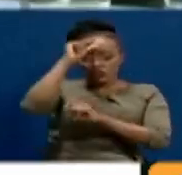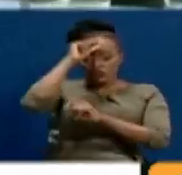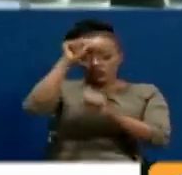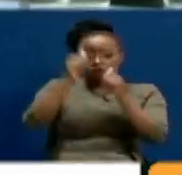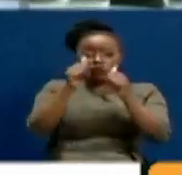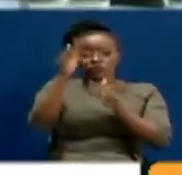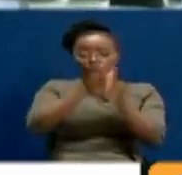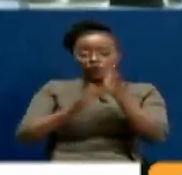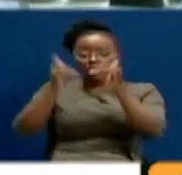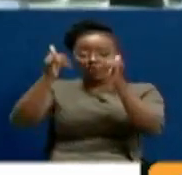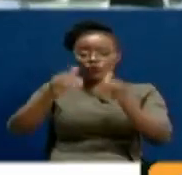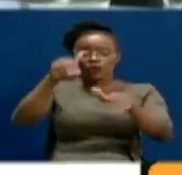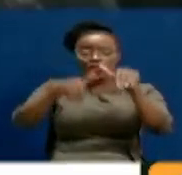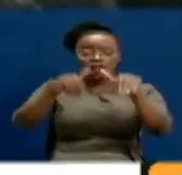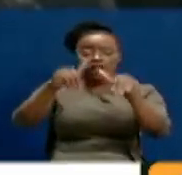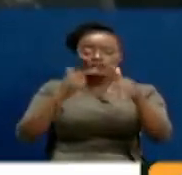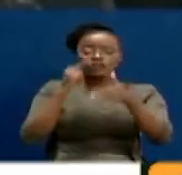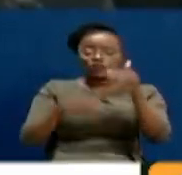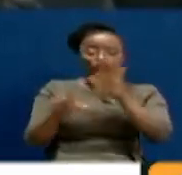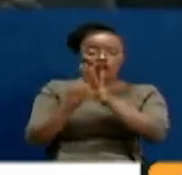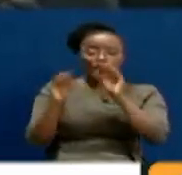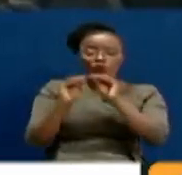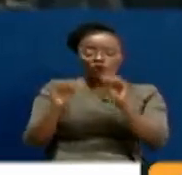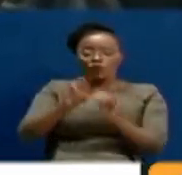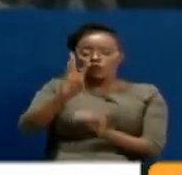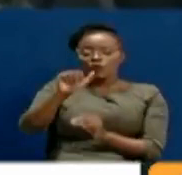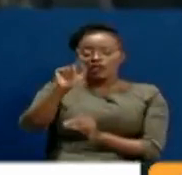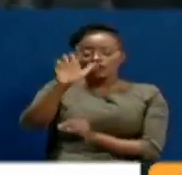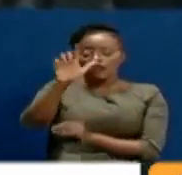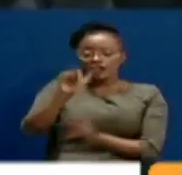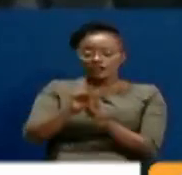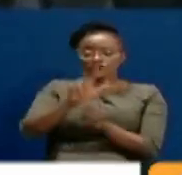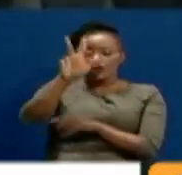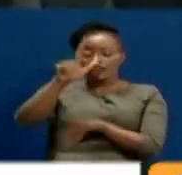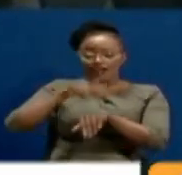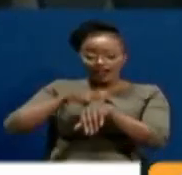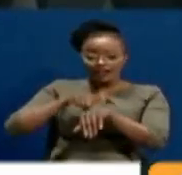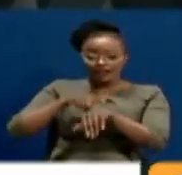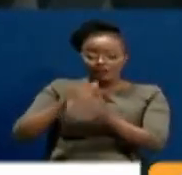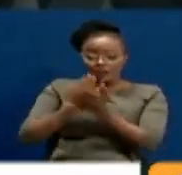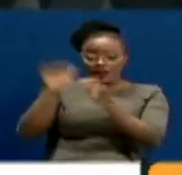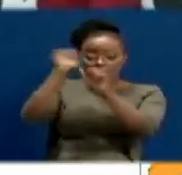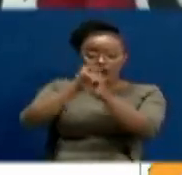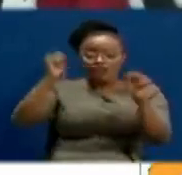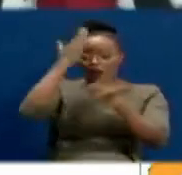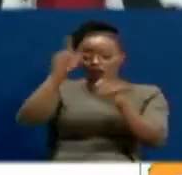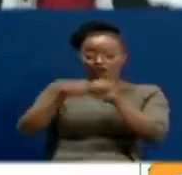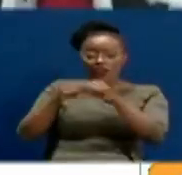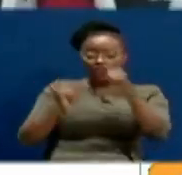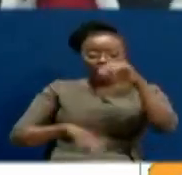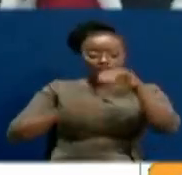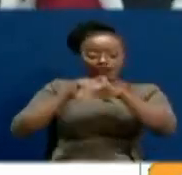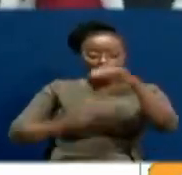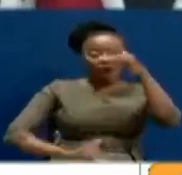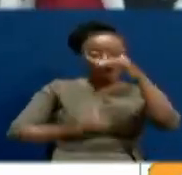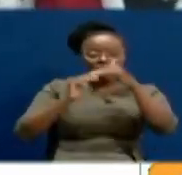would organize fresh elections. They said it was illegal for Ouattara to stand for a third term as it broke rules on term limits,